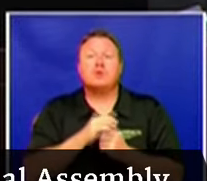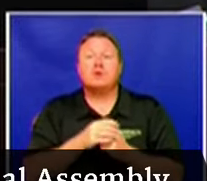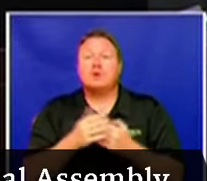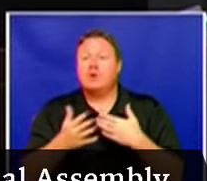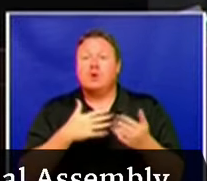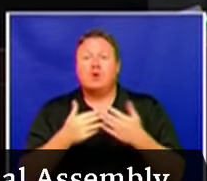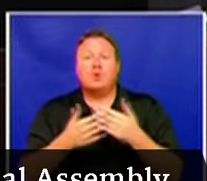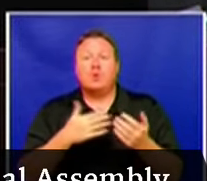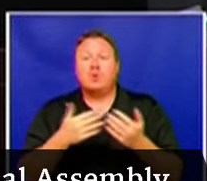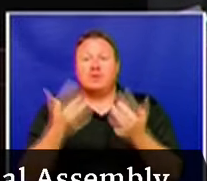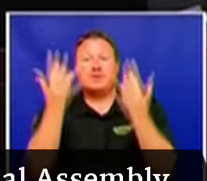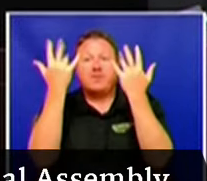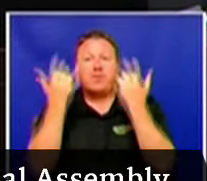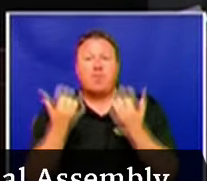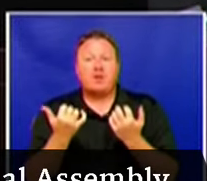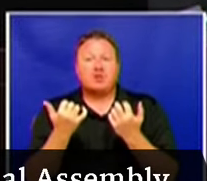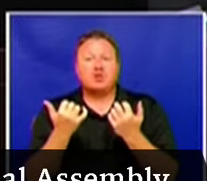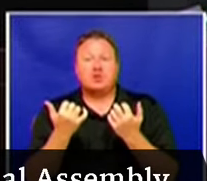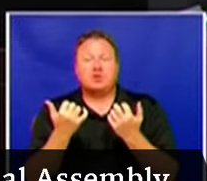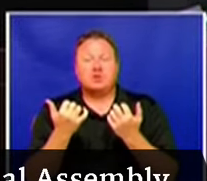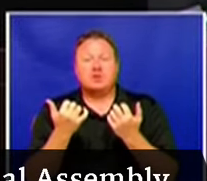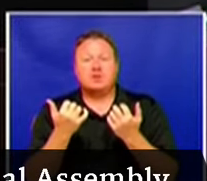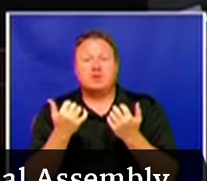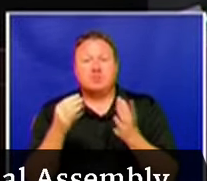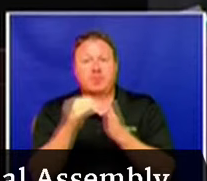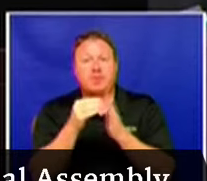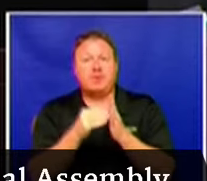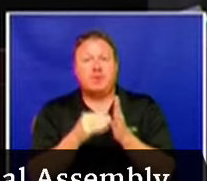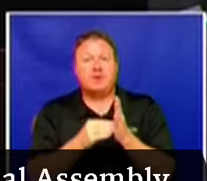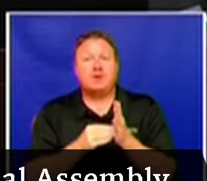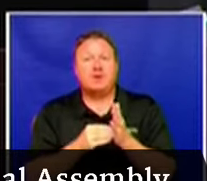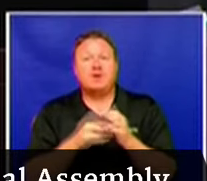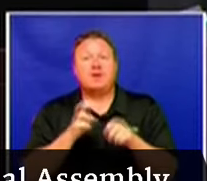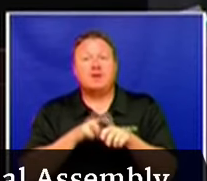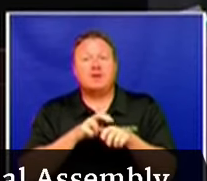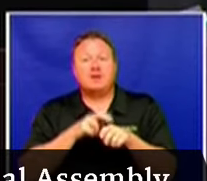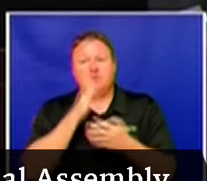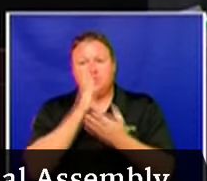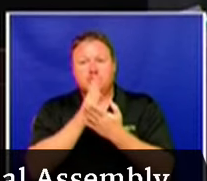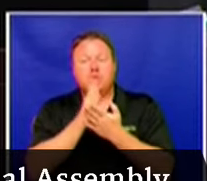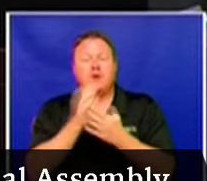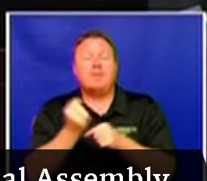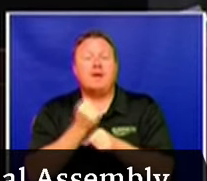budget rationalization we have to go through needs to keep that into